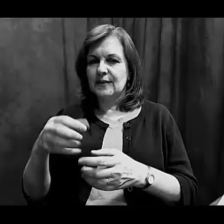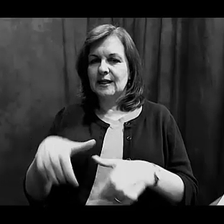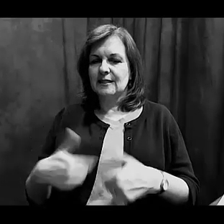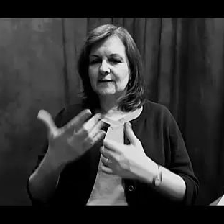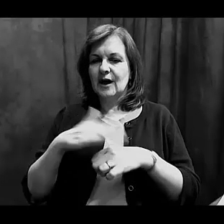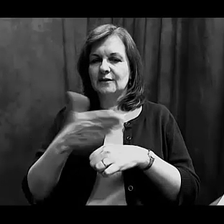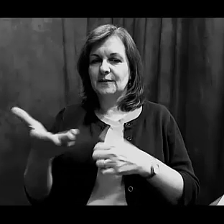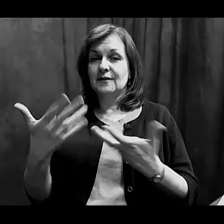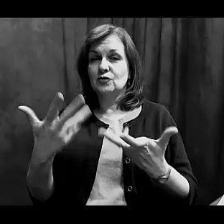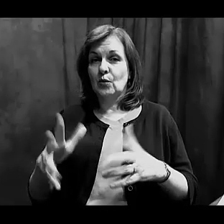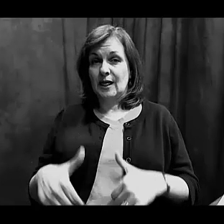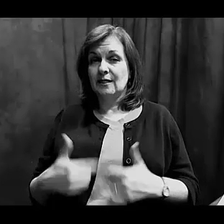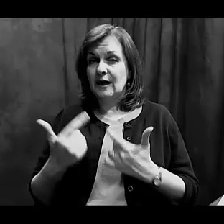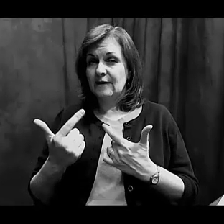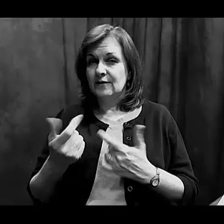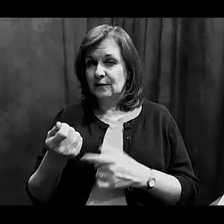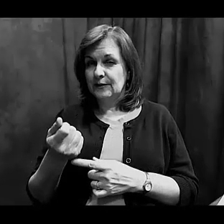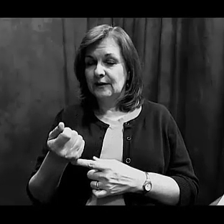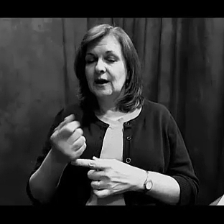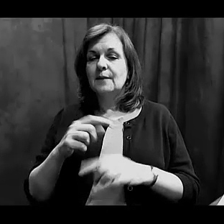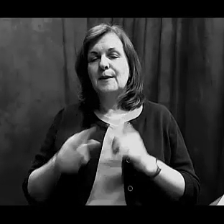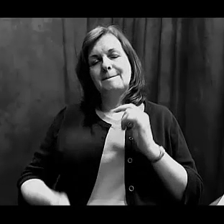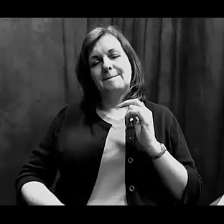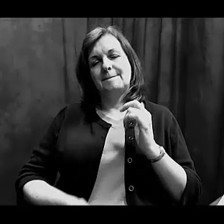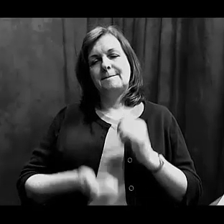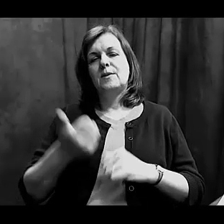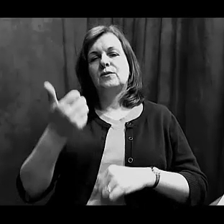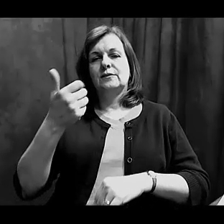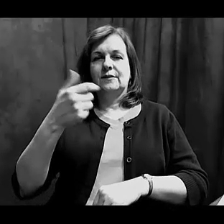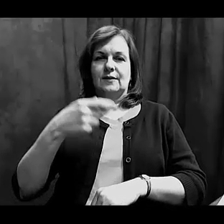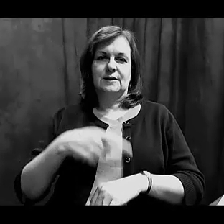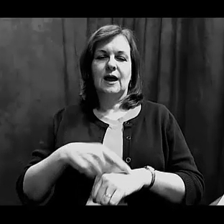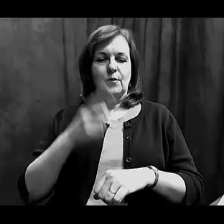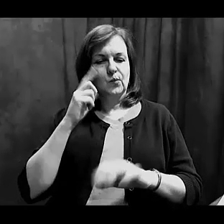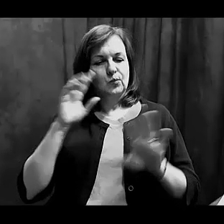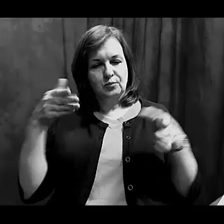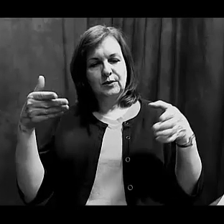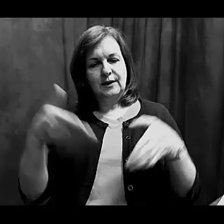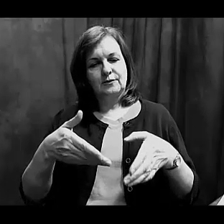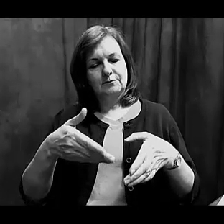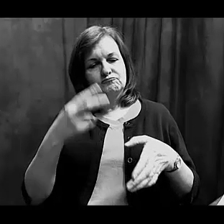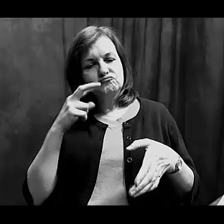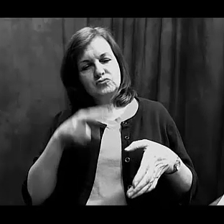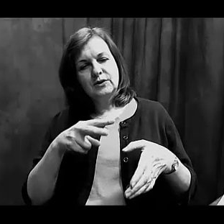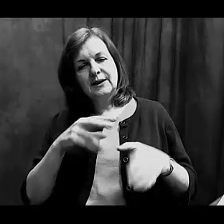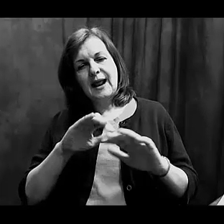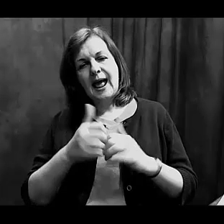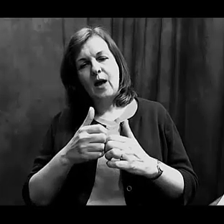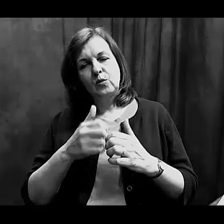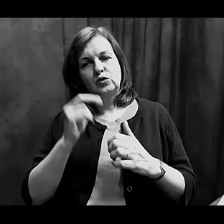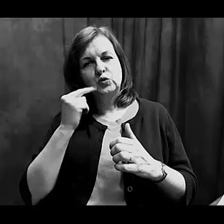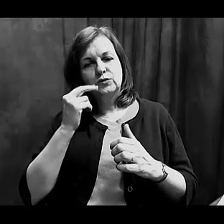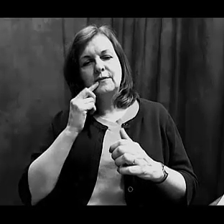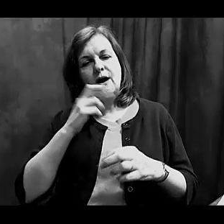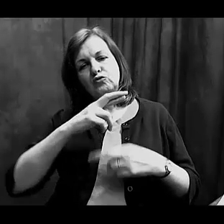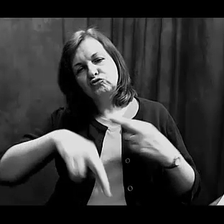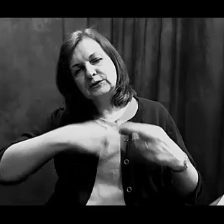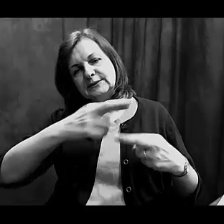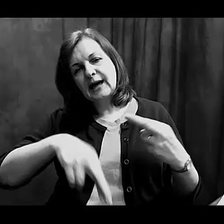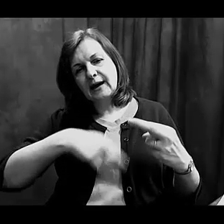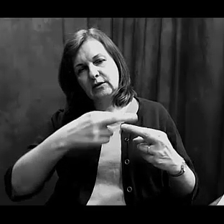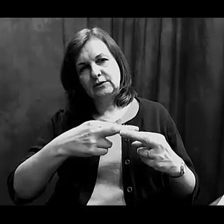that's dead, right? They may be living on something that's alive, but most of the time what we're most interested in is looking at